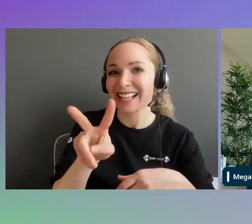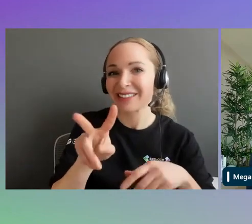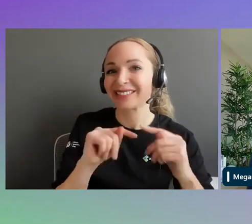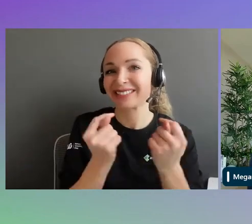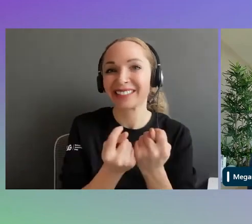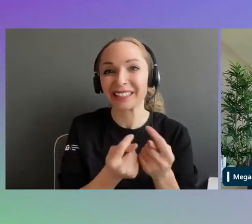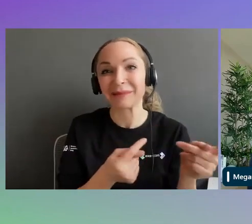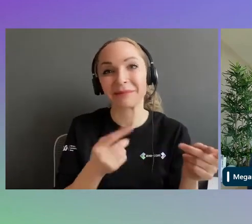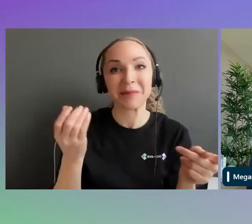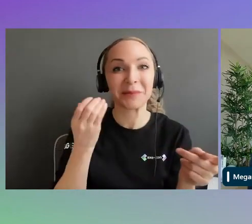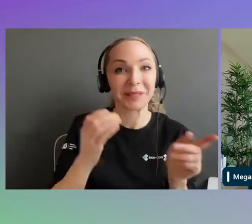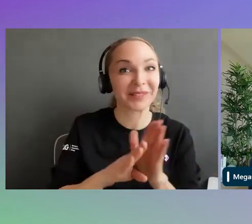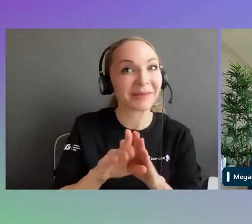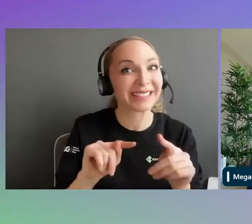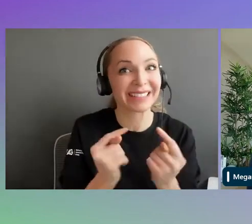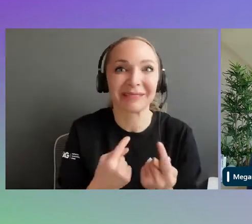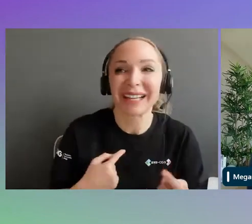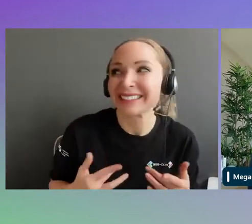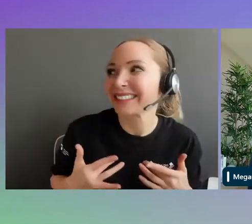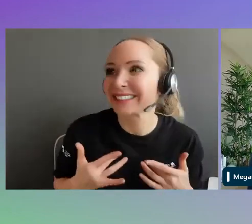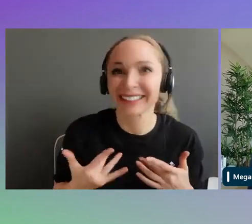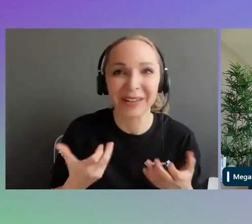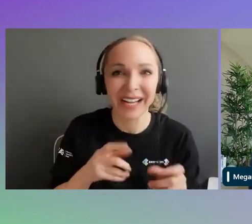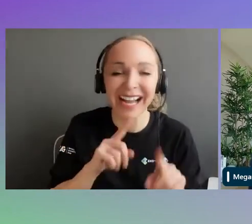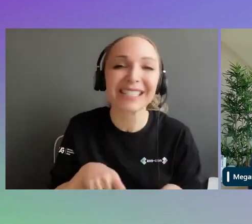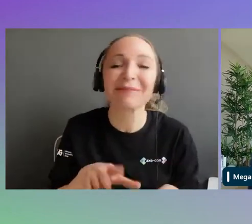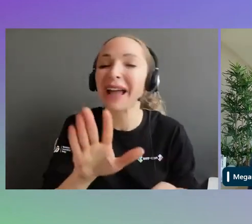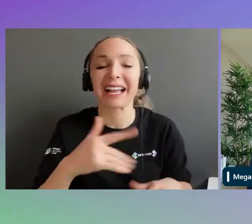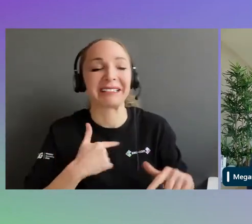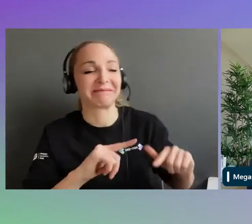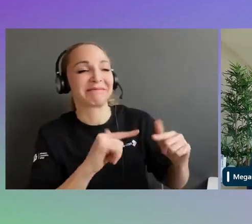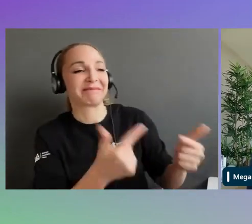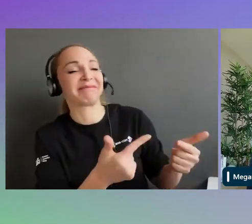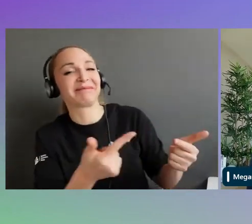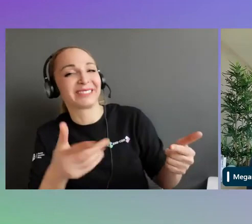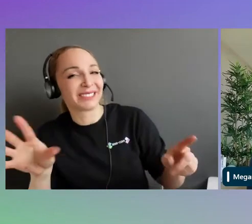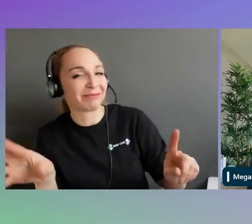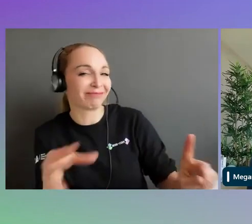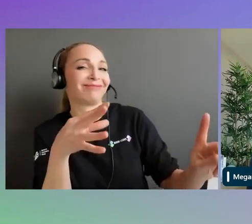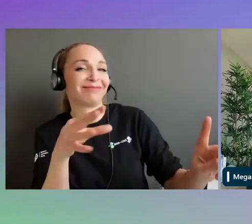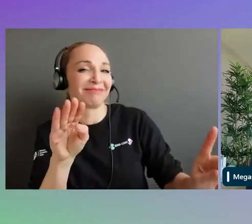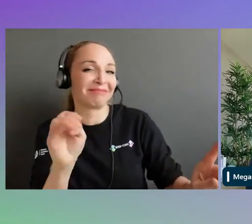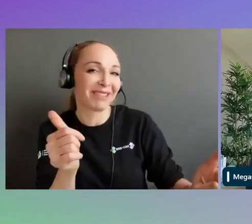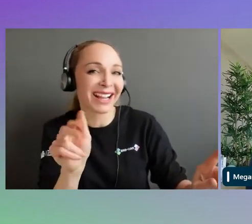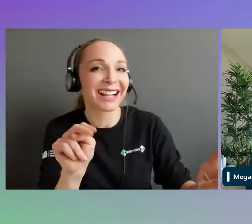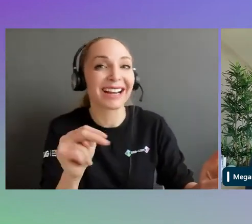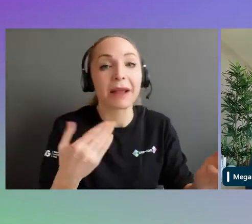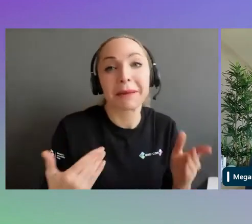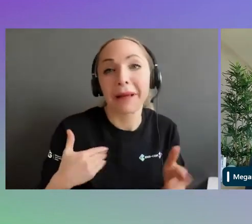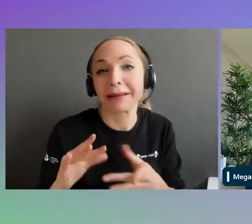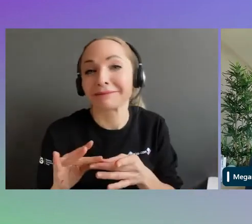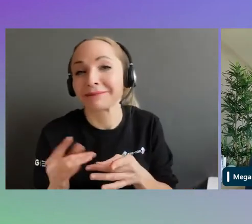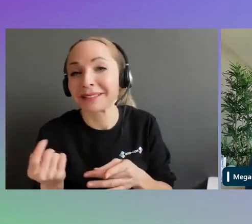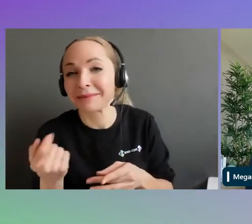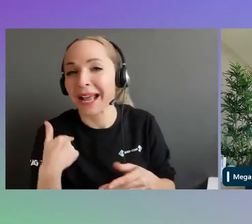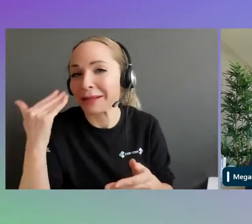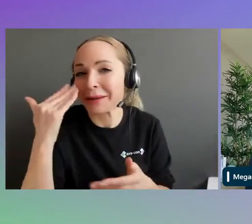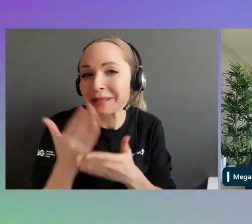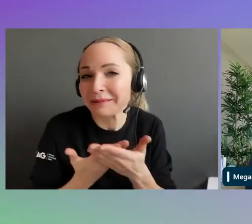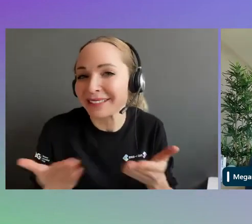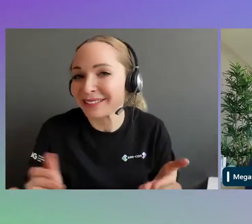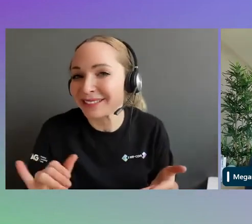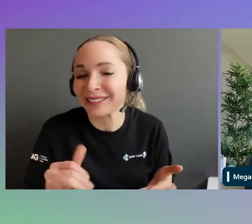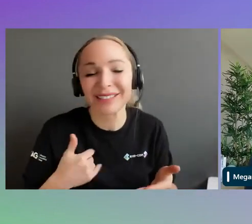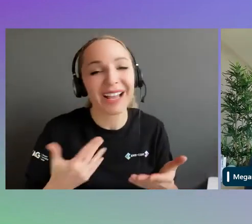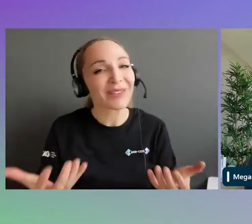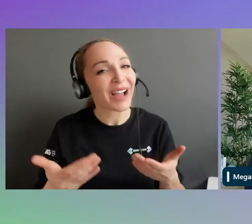eager for me to answer all these questions, but I want to let Megan shine. So I may chime in here and there because I know some things too, but yeah, let's kick it off.